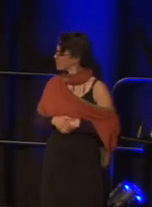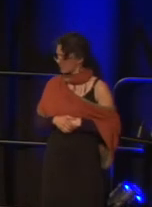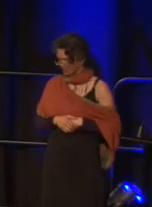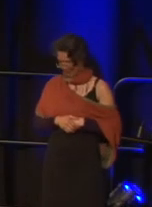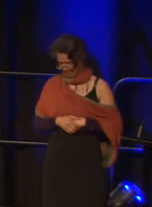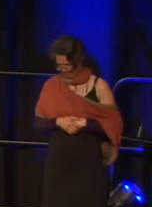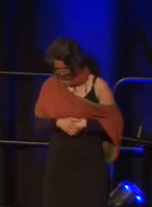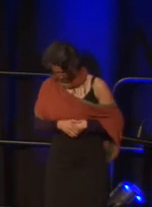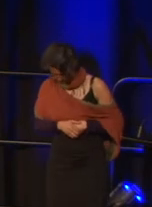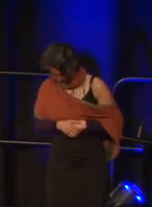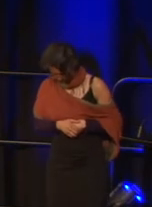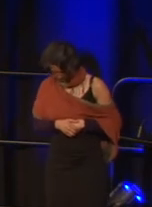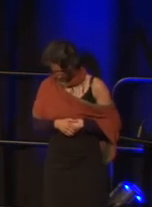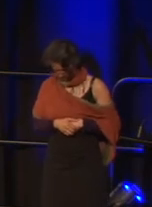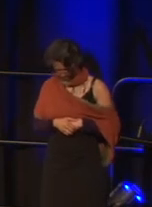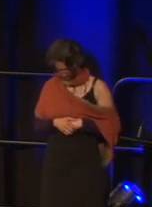Thank you, Tony.